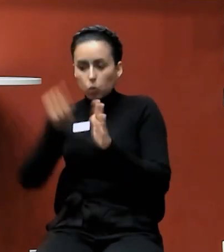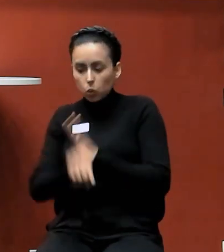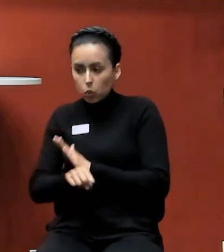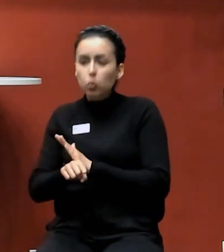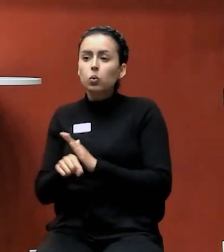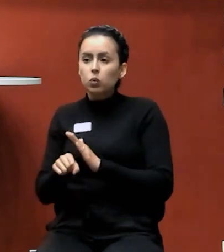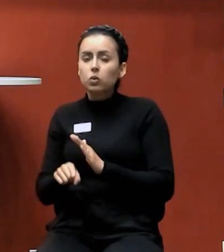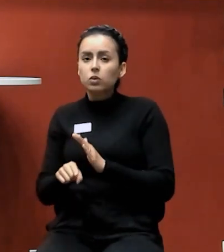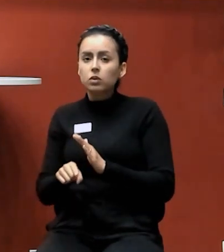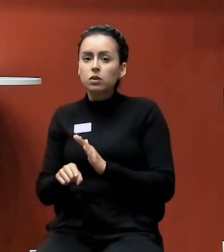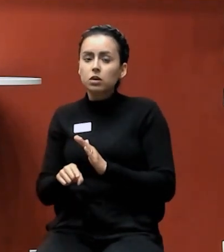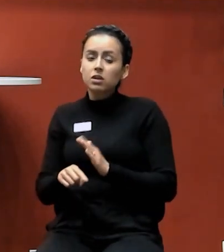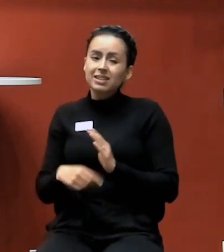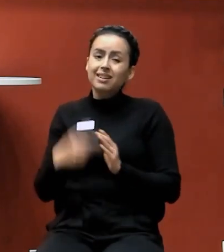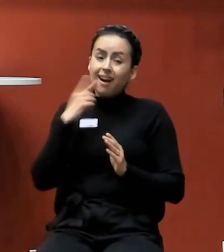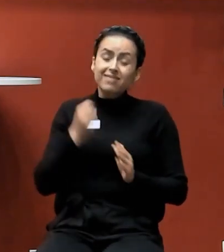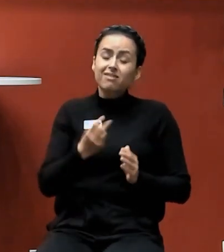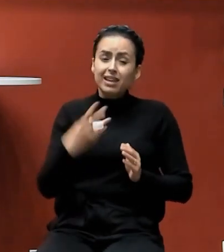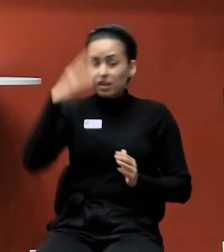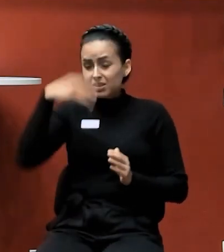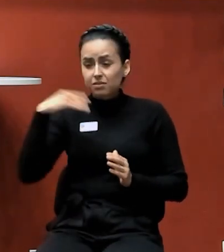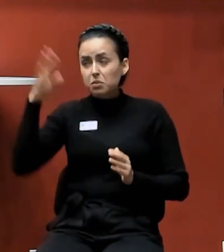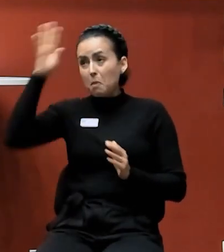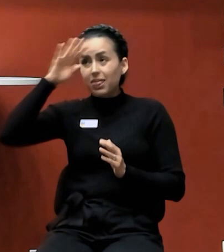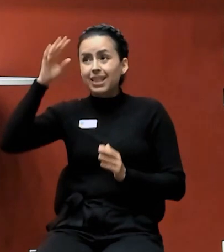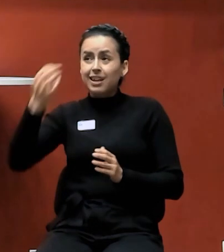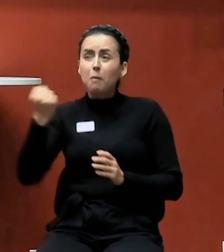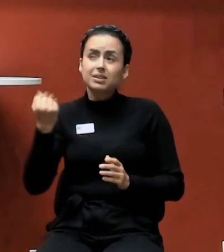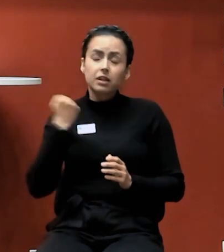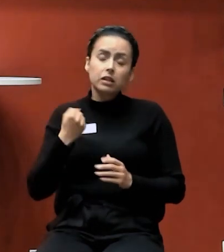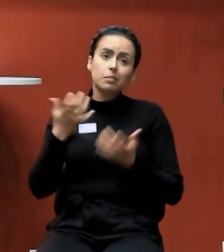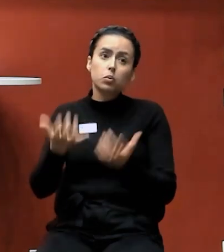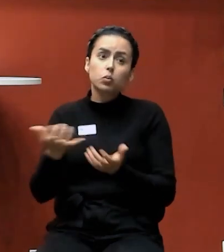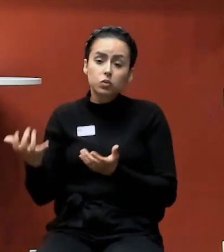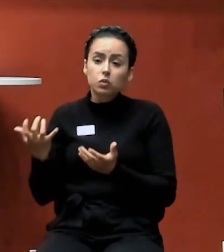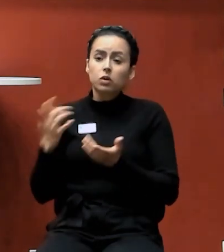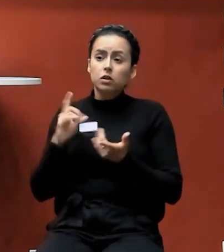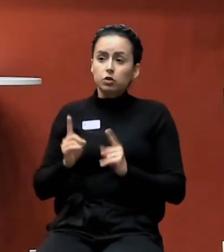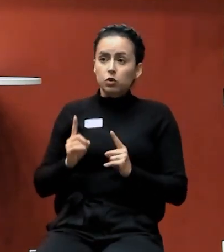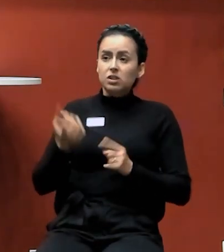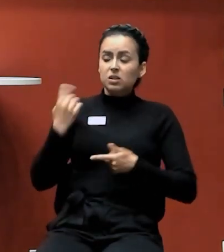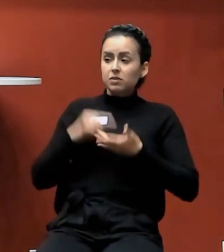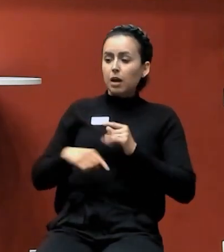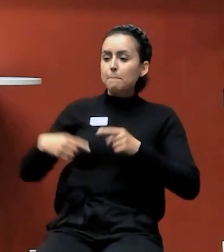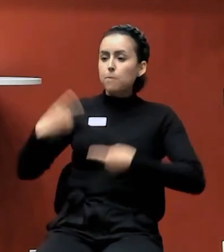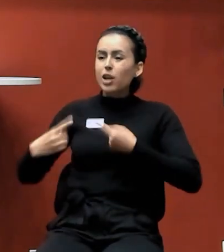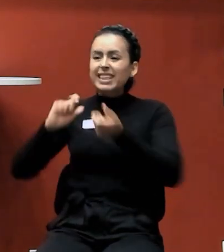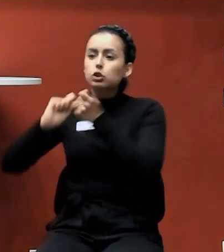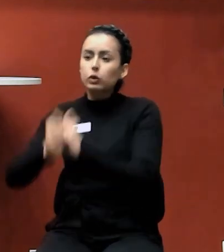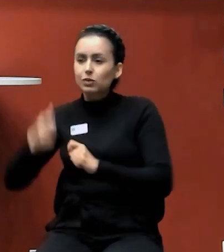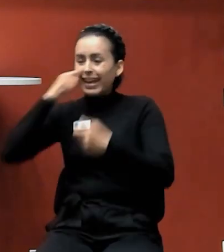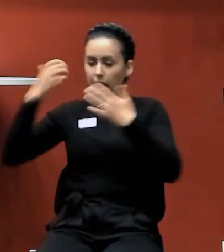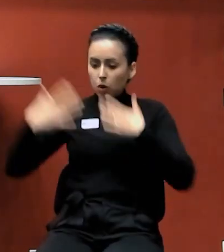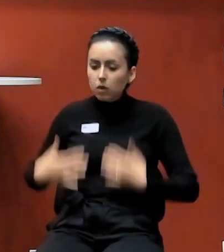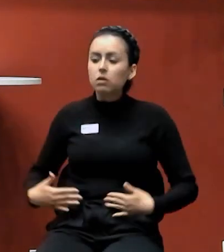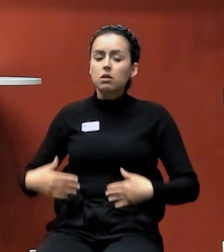don't necessarily have the mental capacity. So then also, if you already come from politicized body, that it's not always just